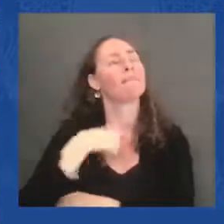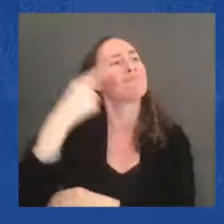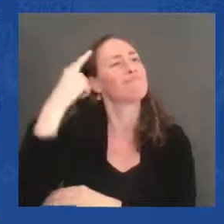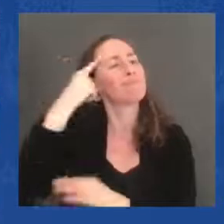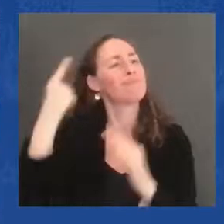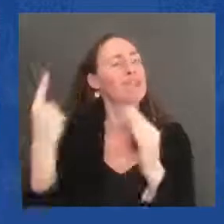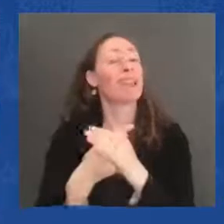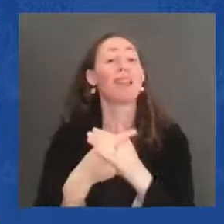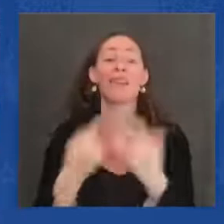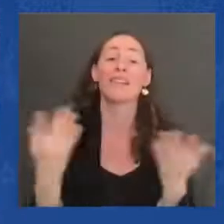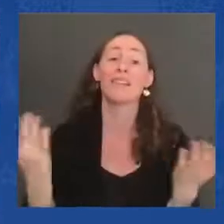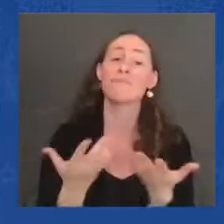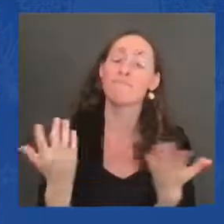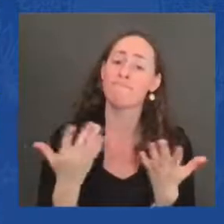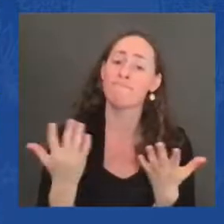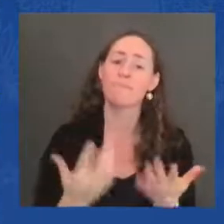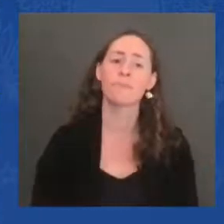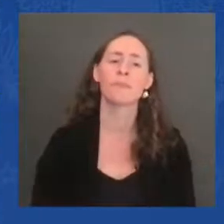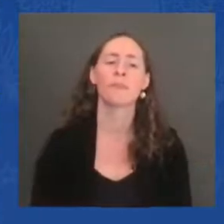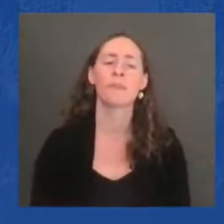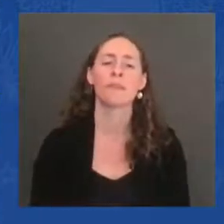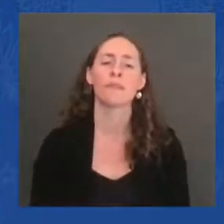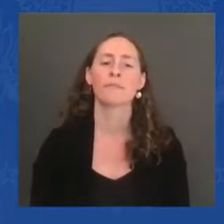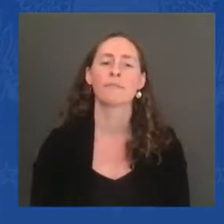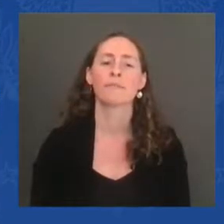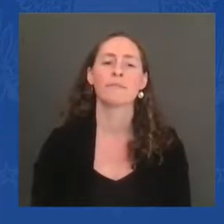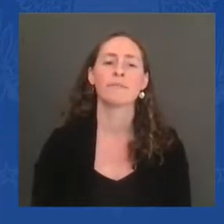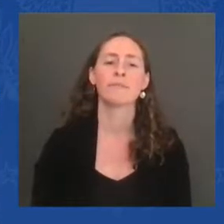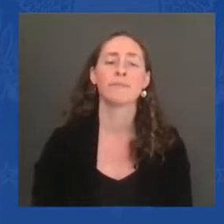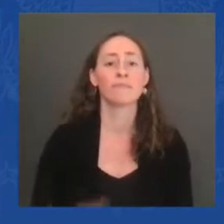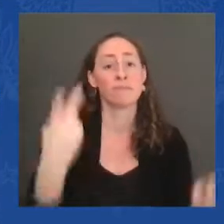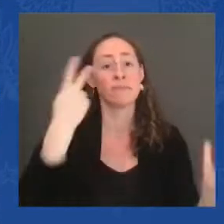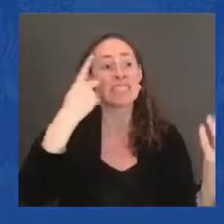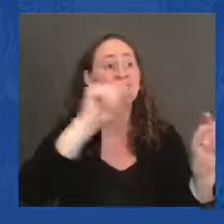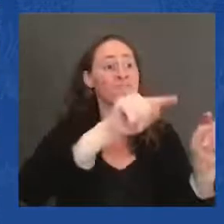terrible beauty has been born. Terrible beauty has been born.